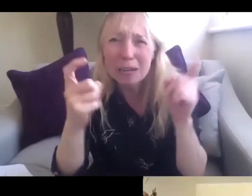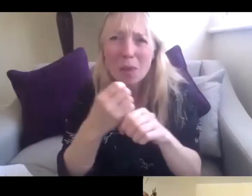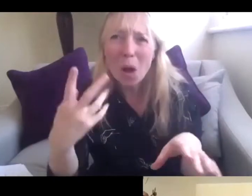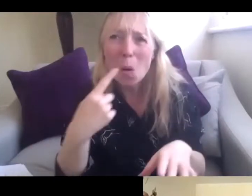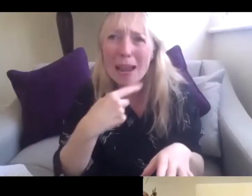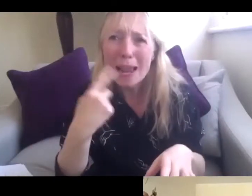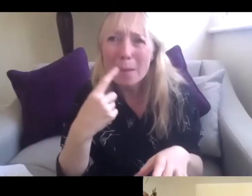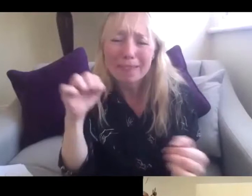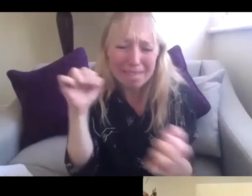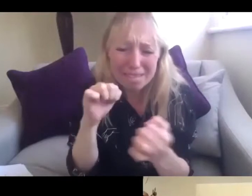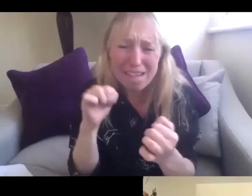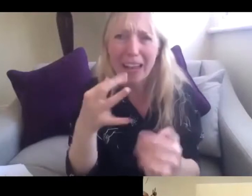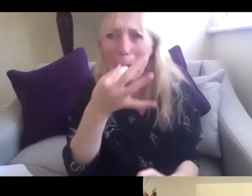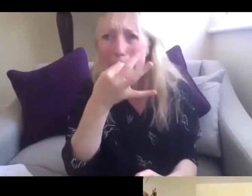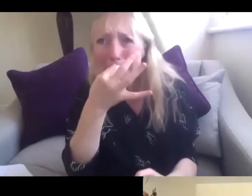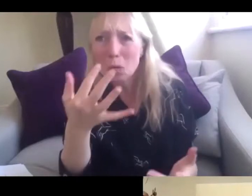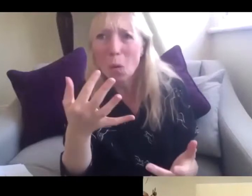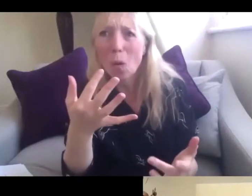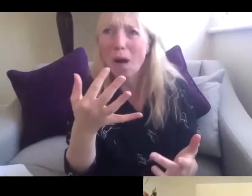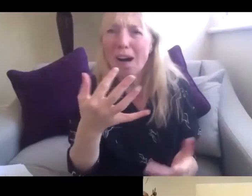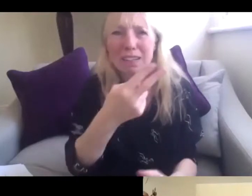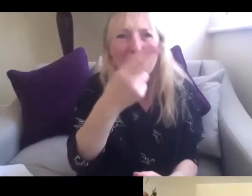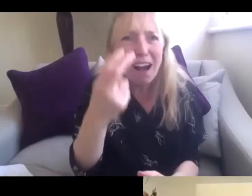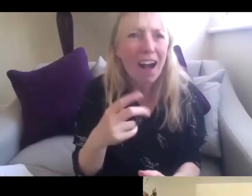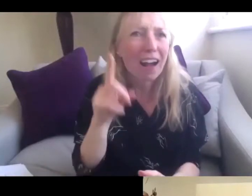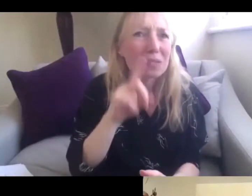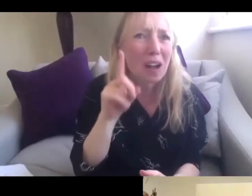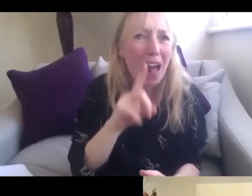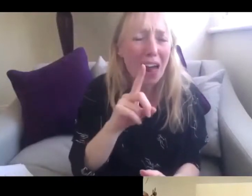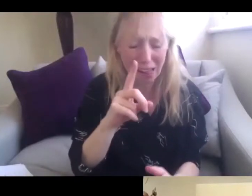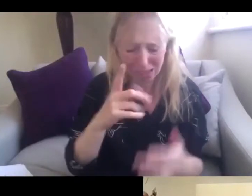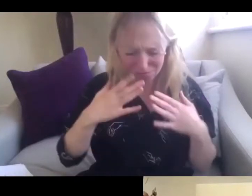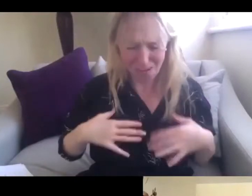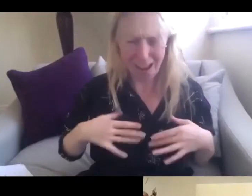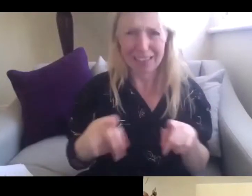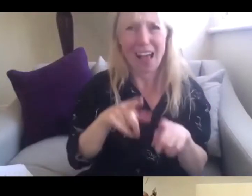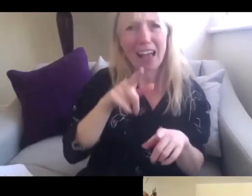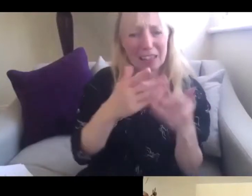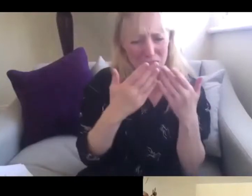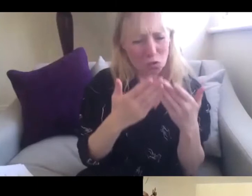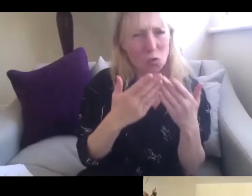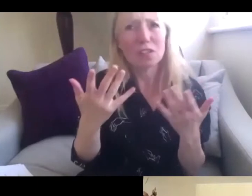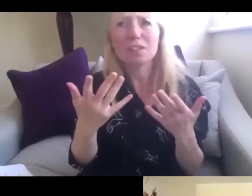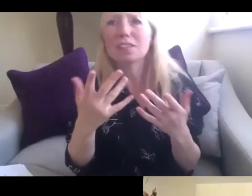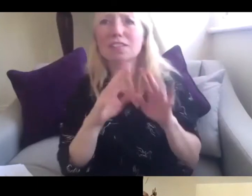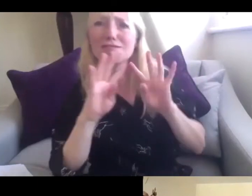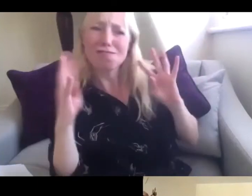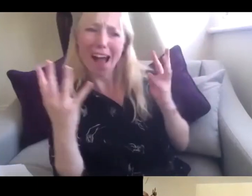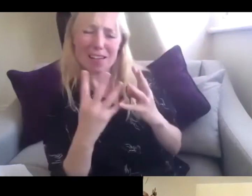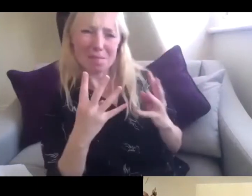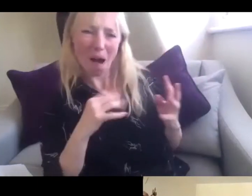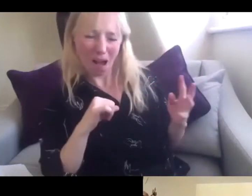minotaur. A cartoon girl dressed as a student, surrounded by a group of beer-bellied men.